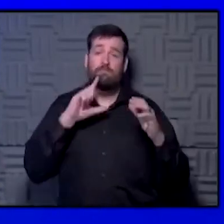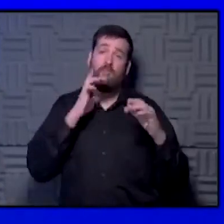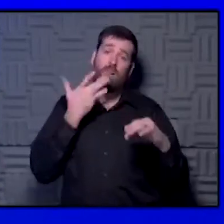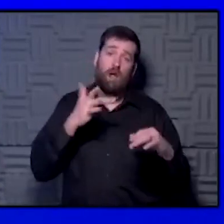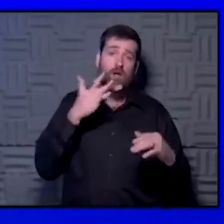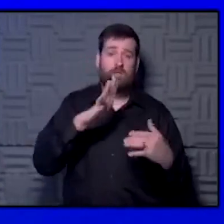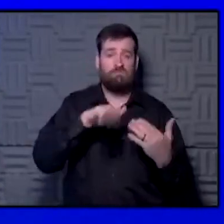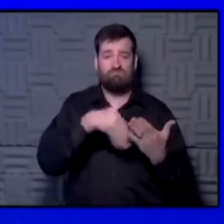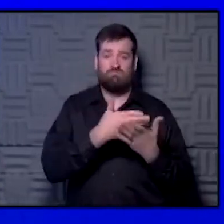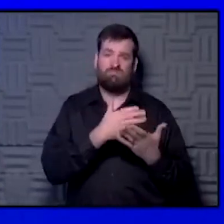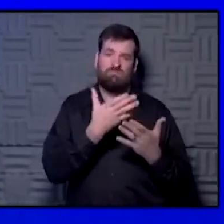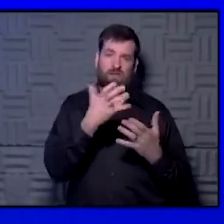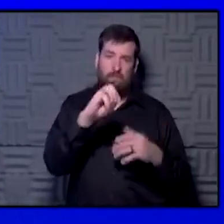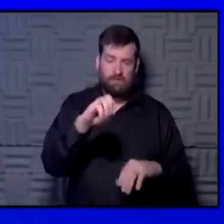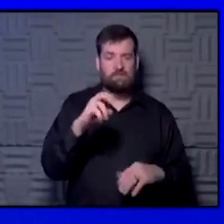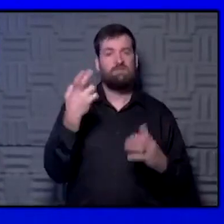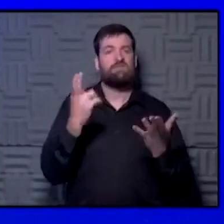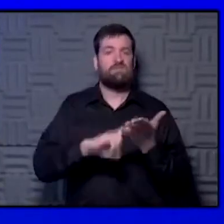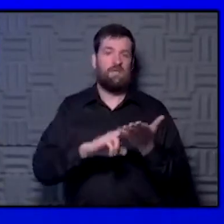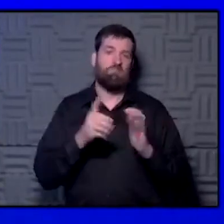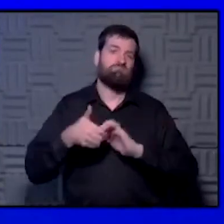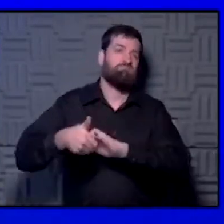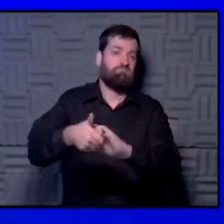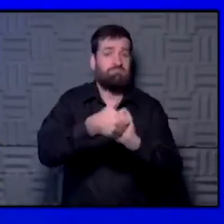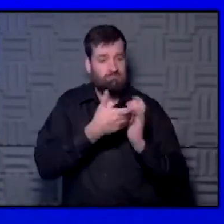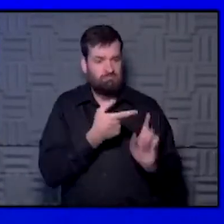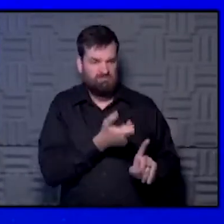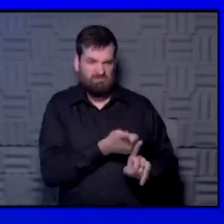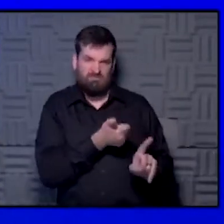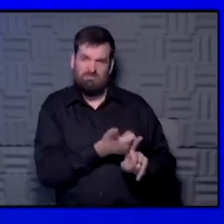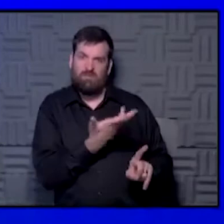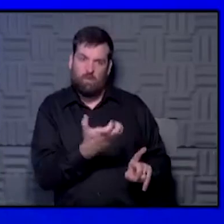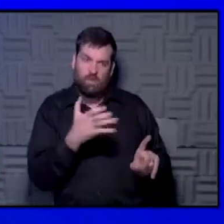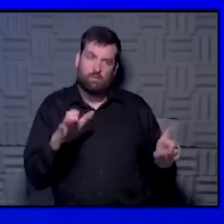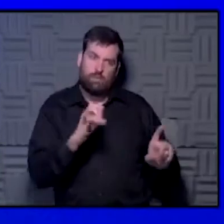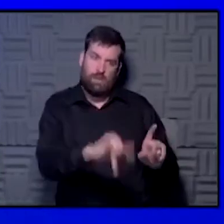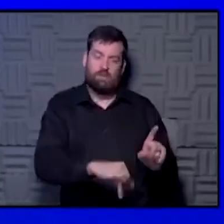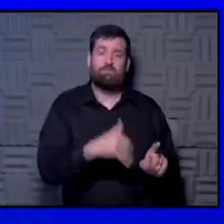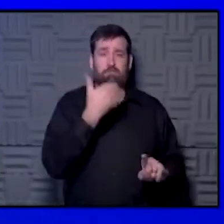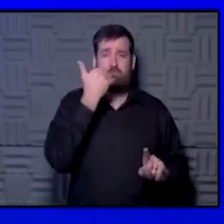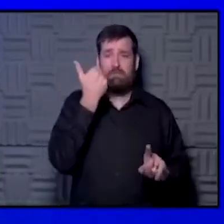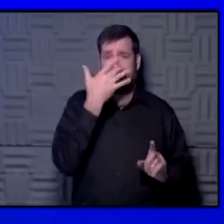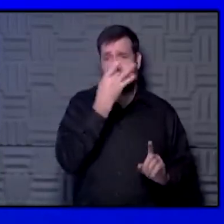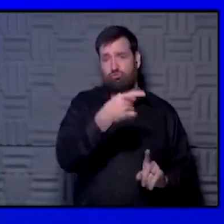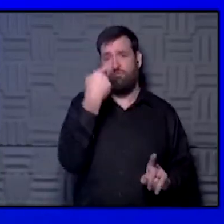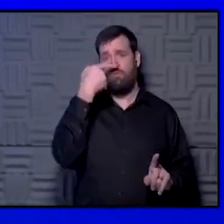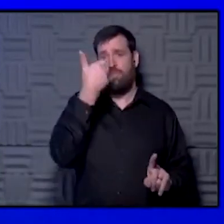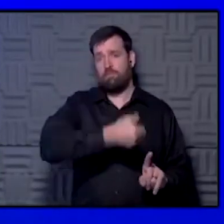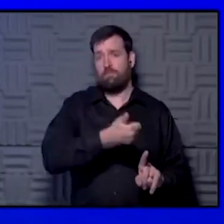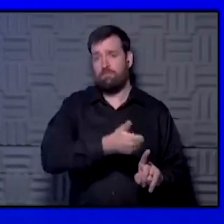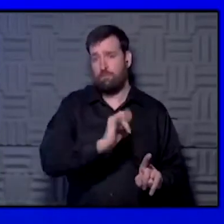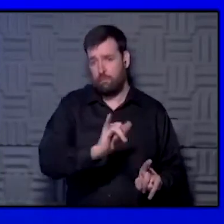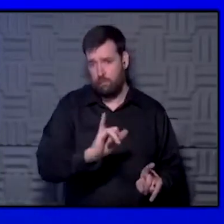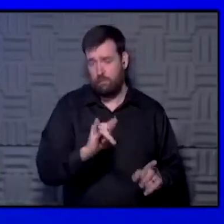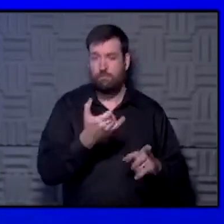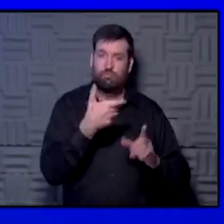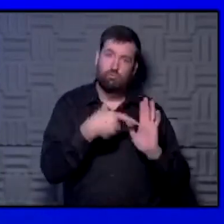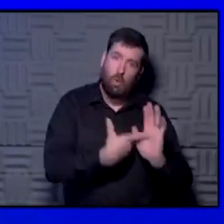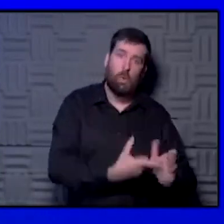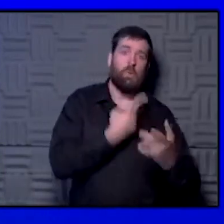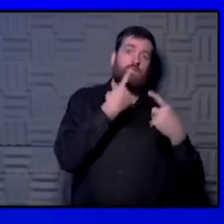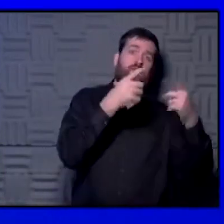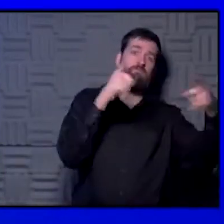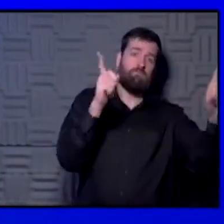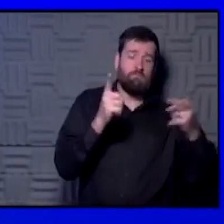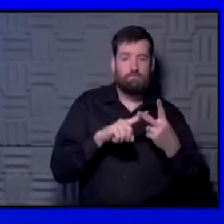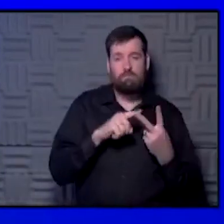have signed that collaborative to do that, and they want to do it because it's in their best interest to do that. It is in their best interest to show safety and